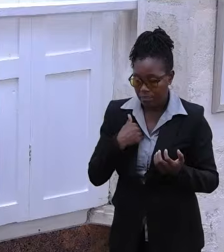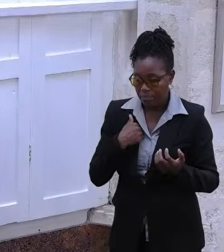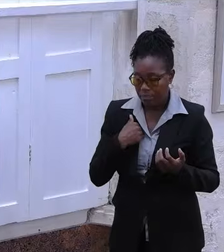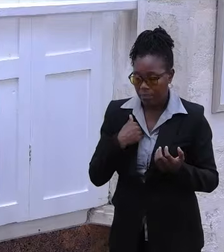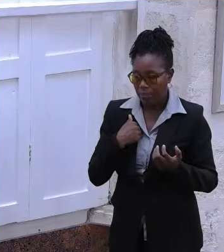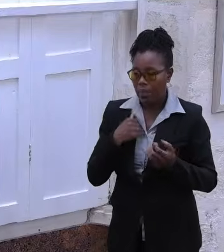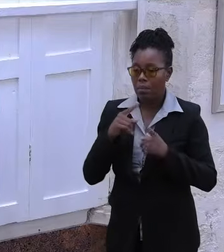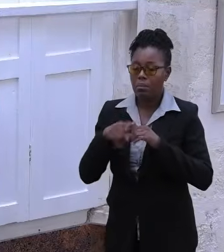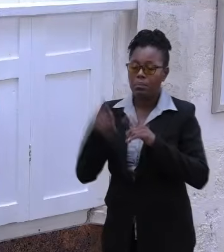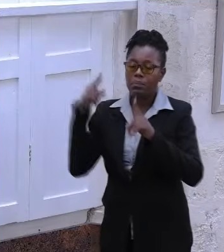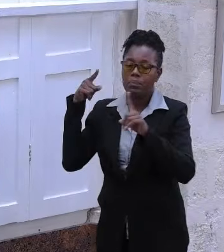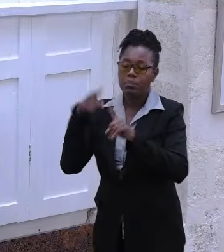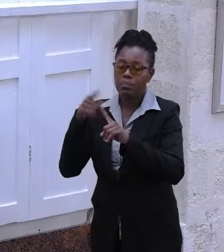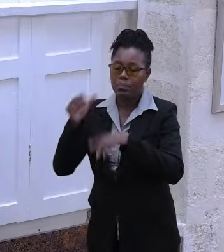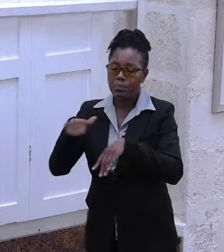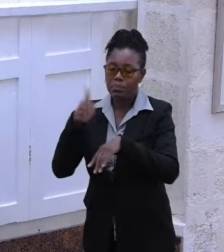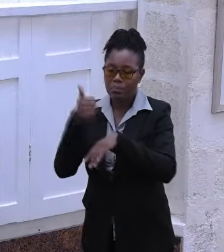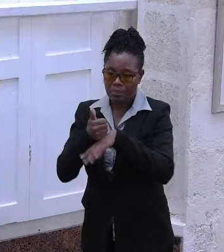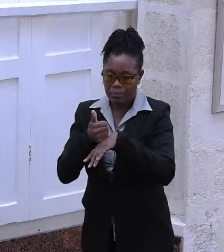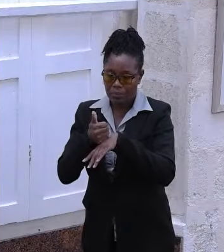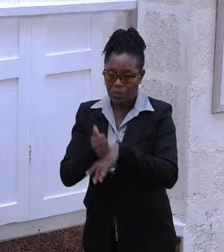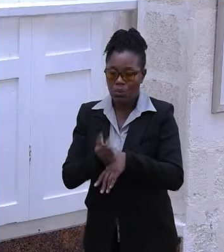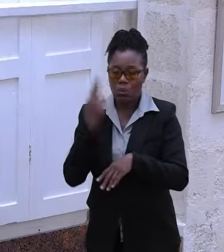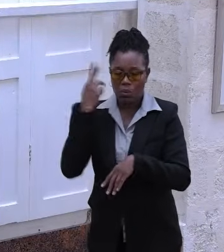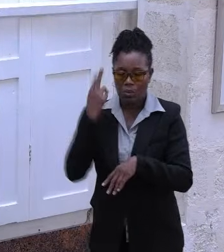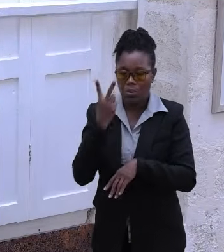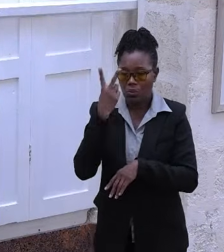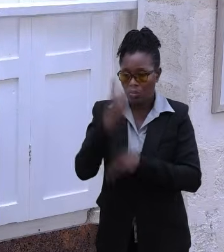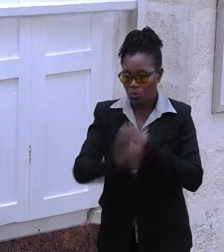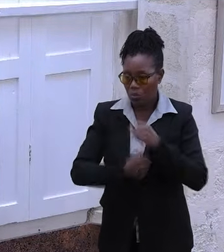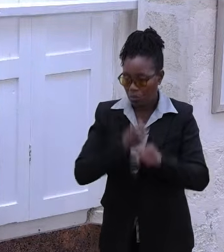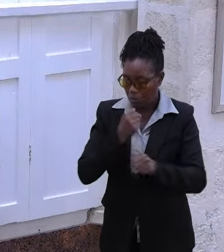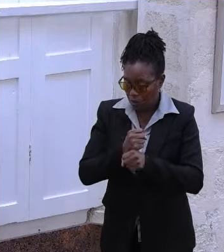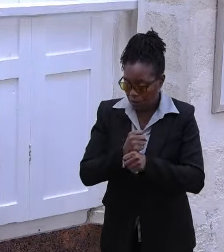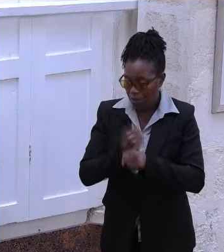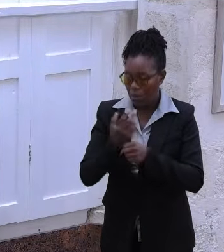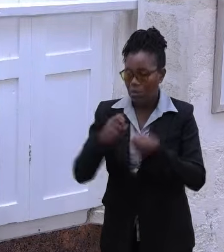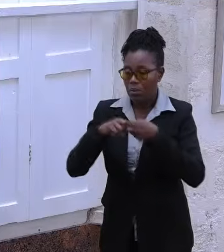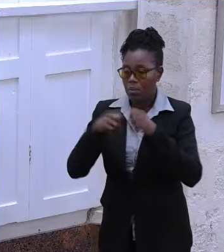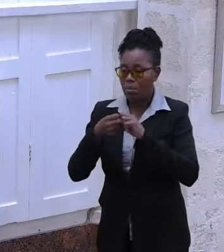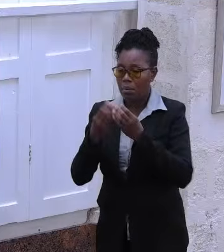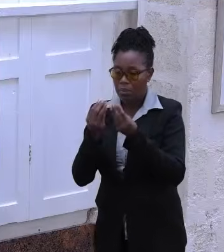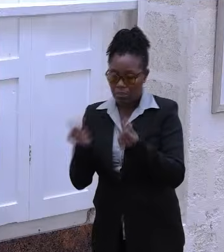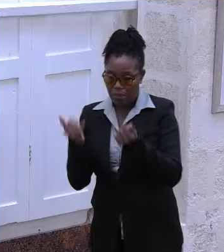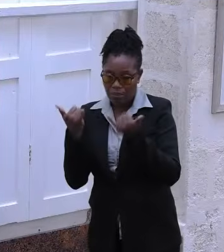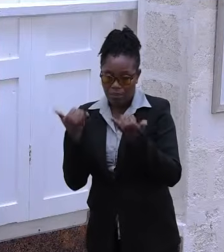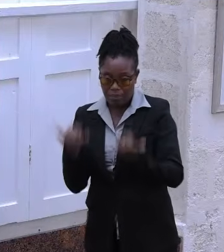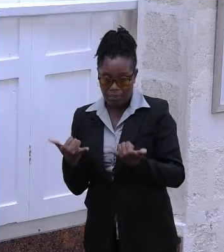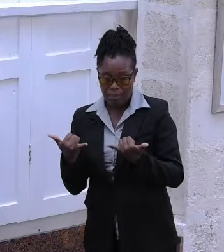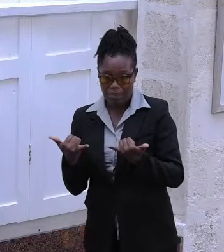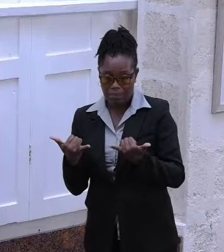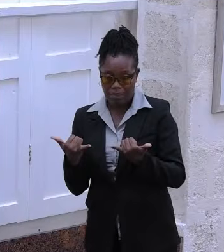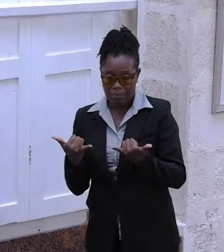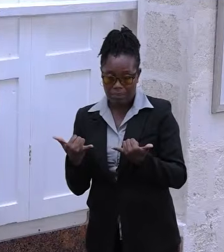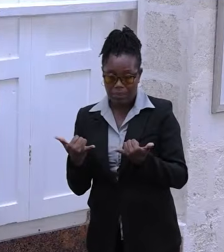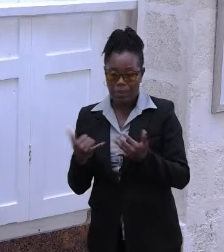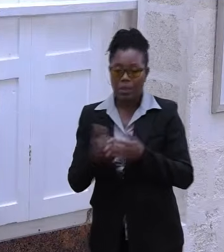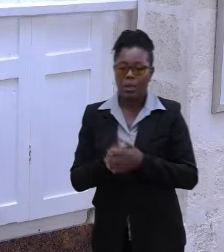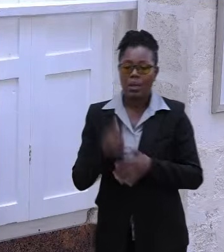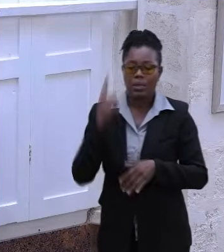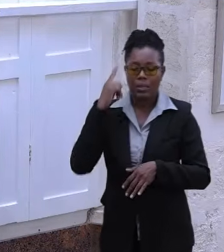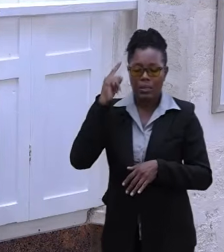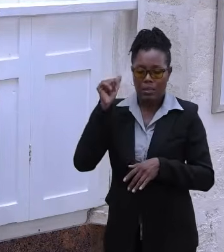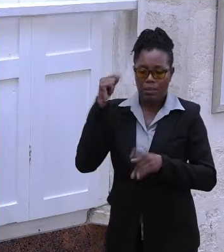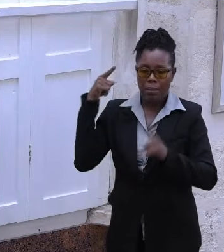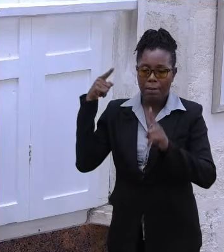the reason why 2 years, because we need to solve the problem now. And I think that point was